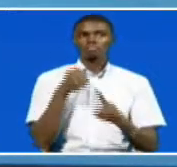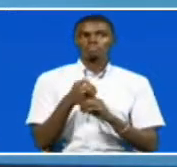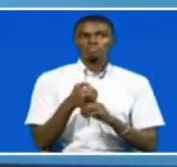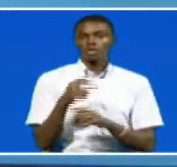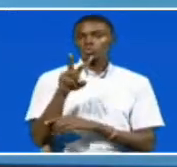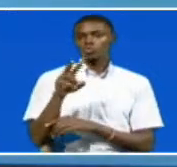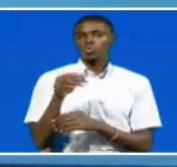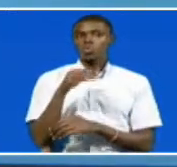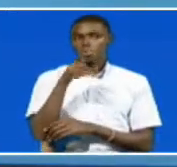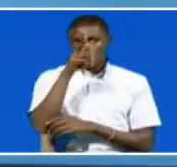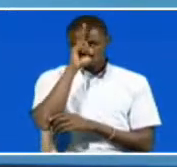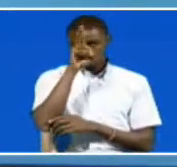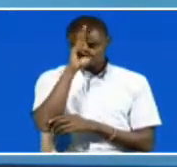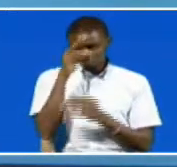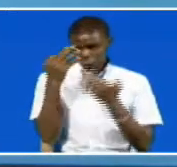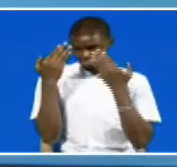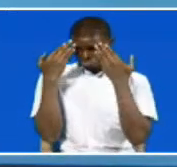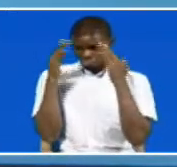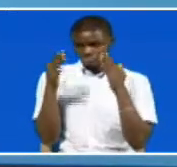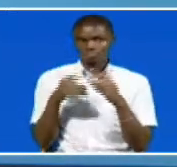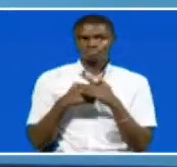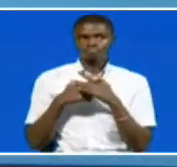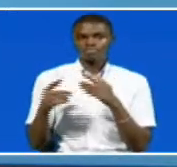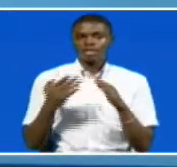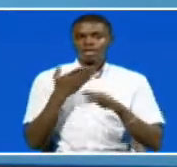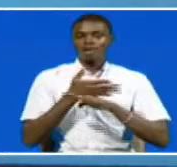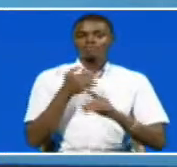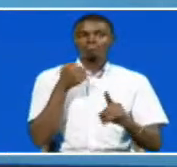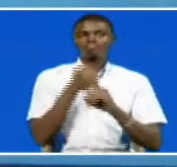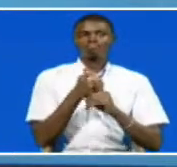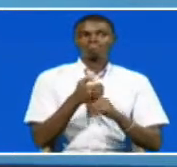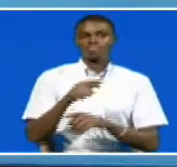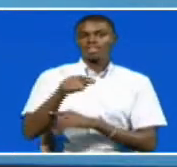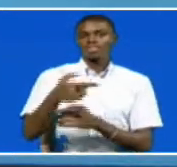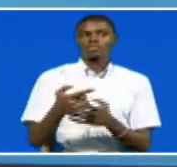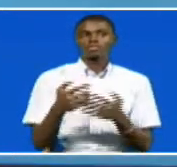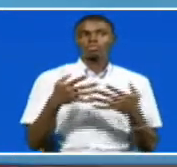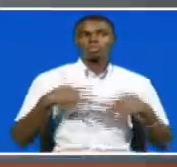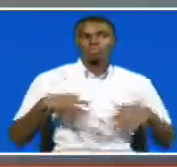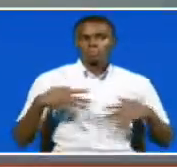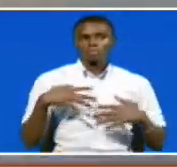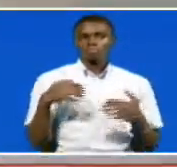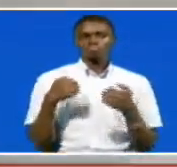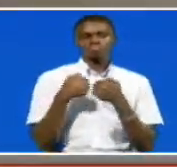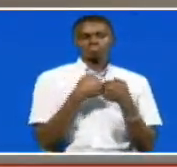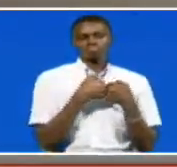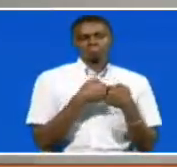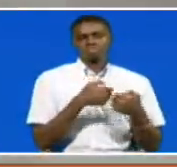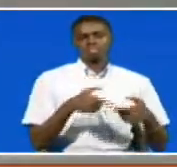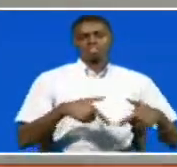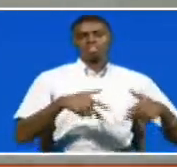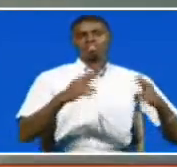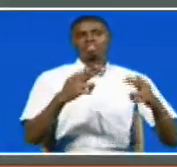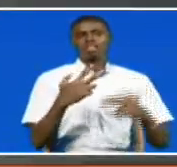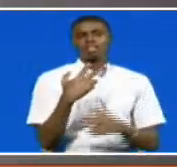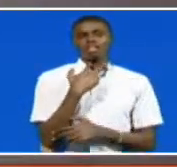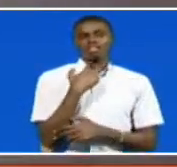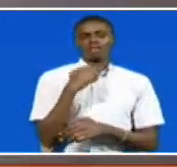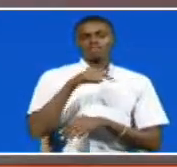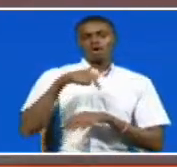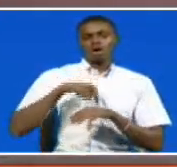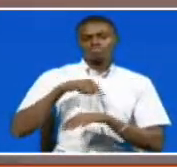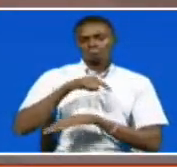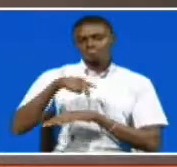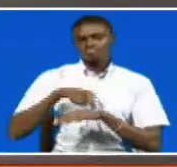of two officers remains unknown. Following the attack, thousands of passengers traveling along the route were stranded for hours